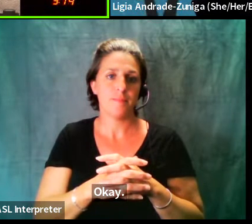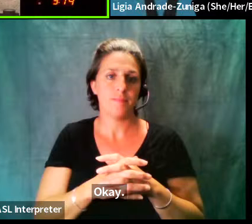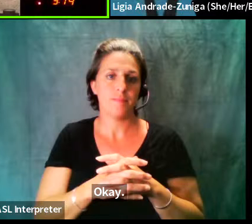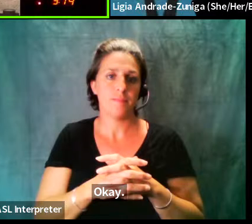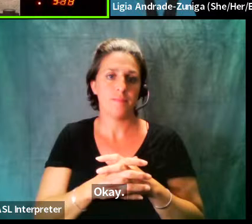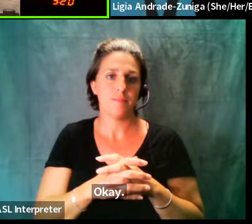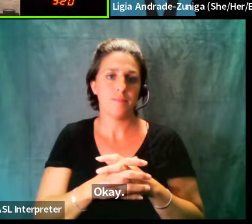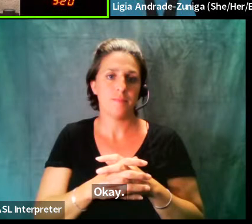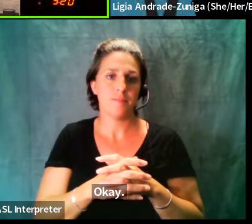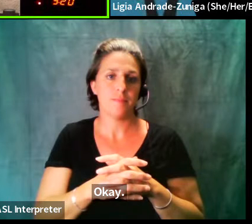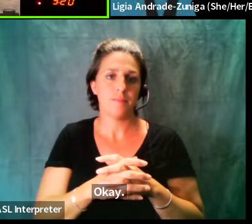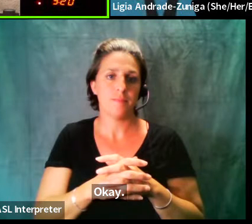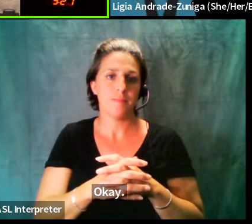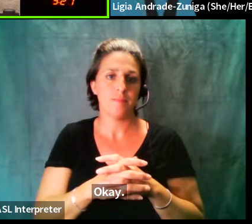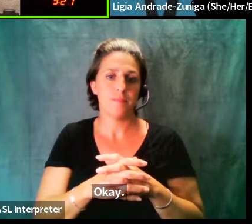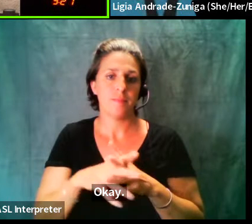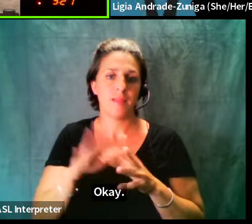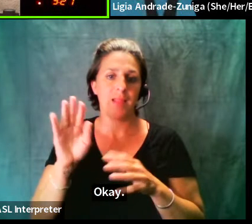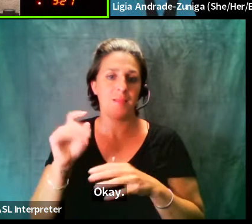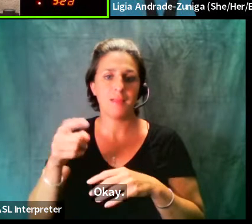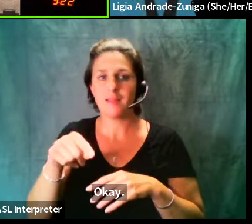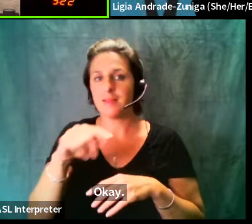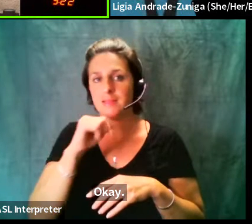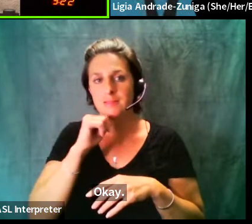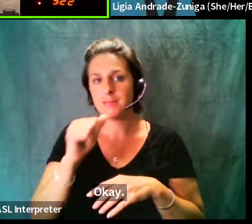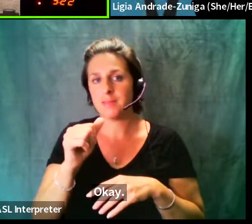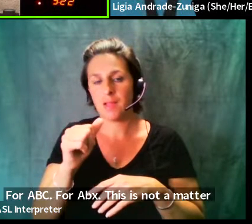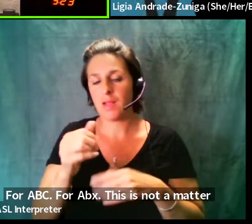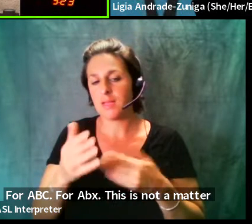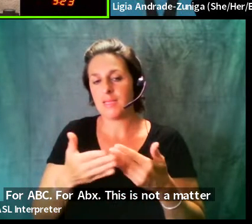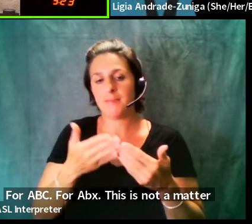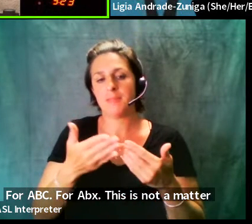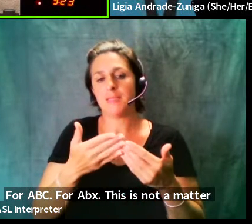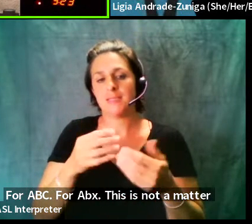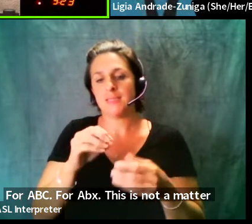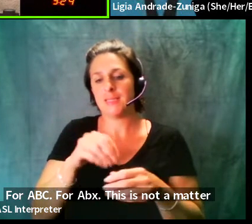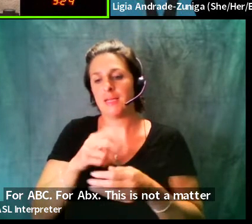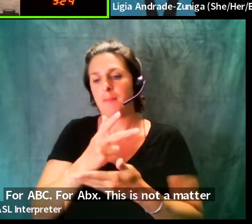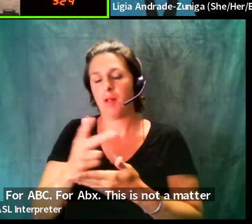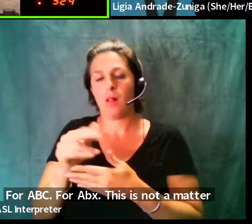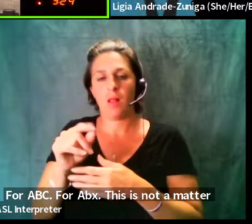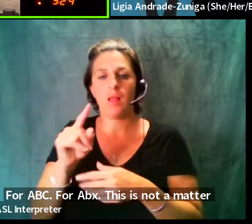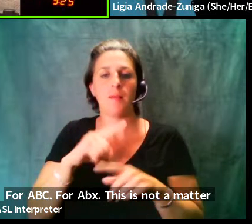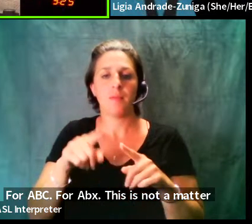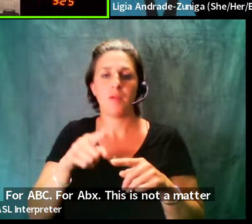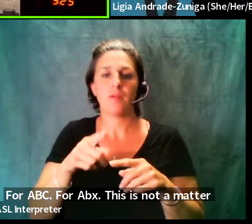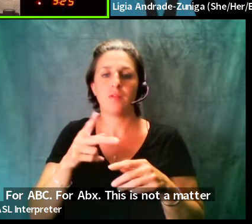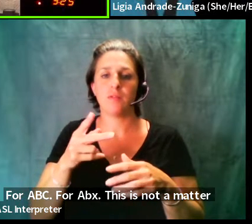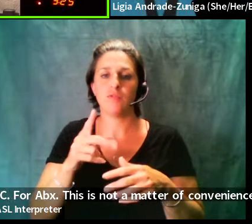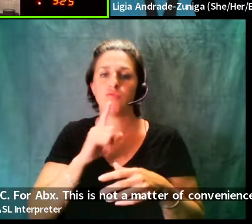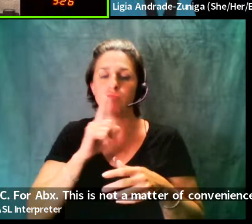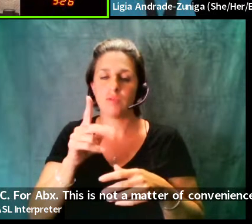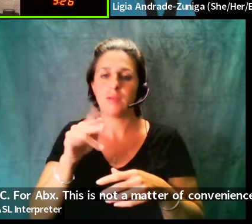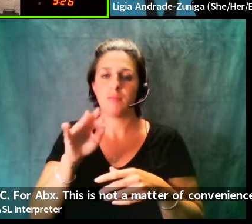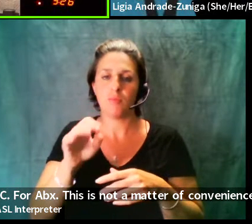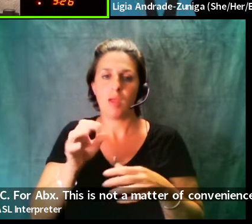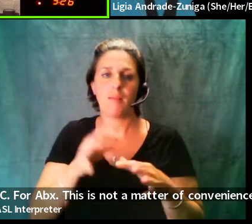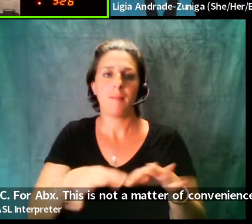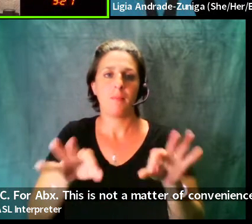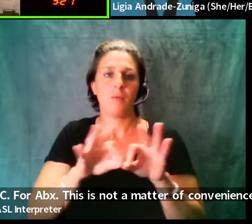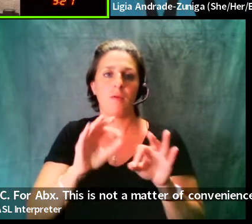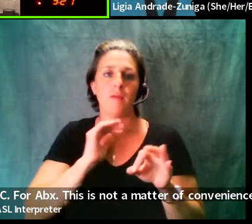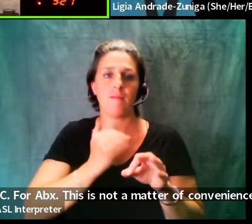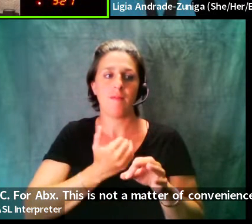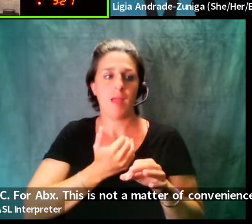For ABX, this is not a matter of convenience and a parking lot, but rather prime importance for our existence.